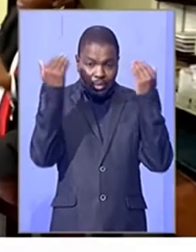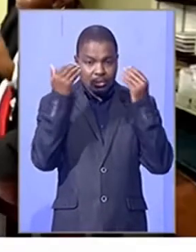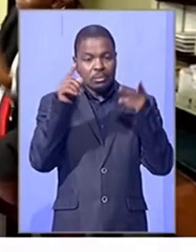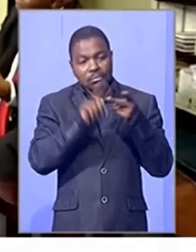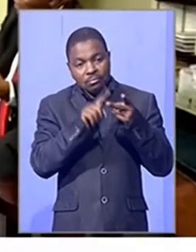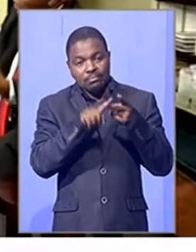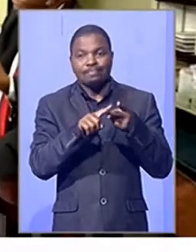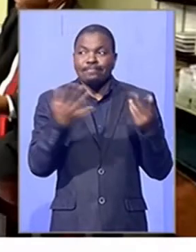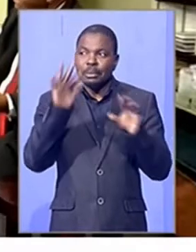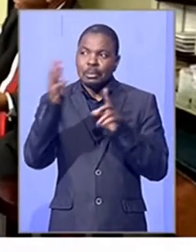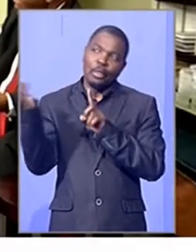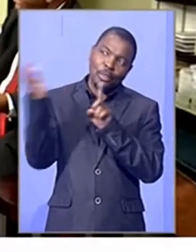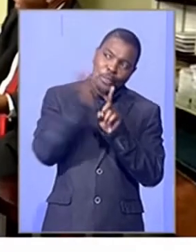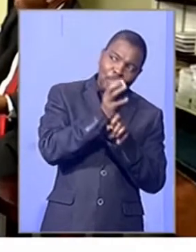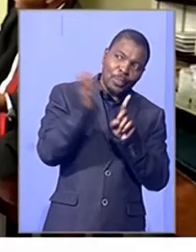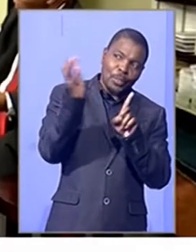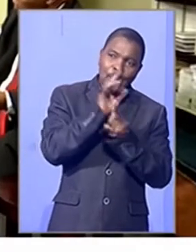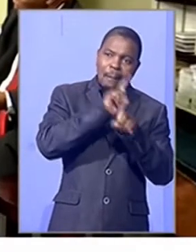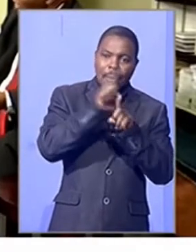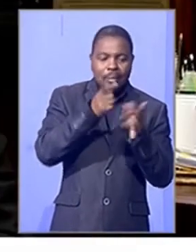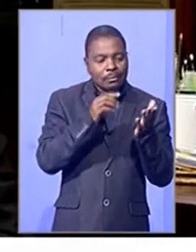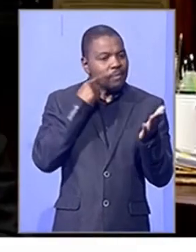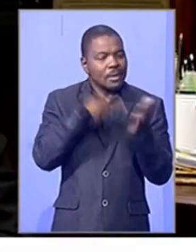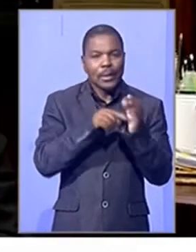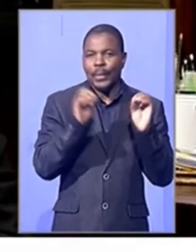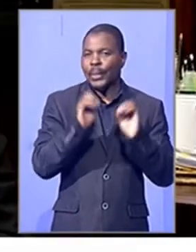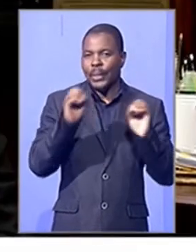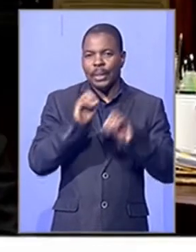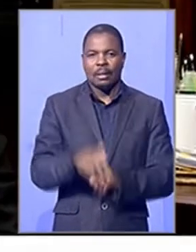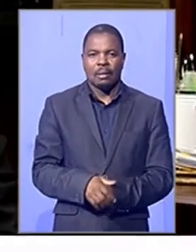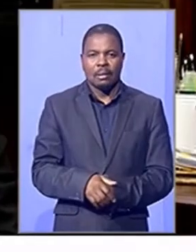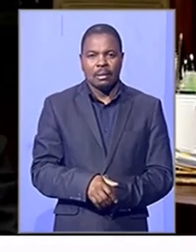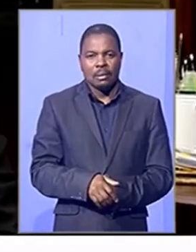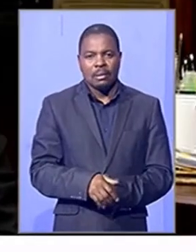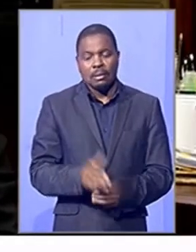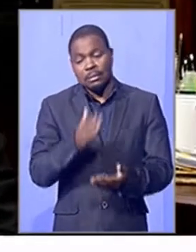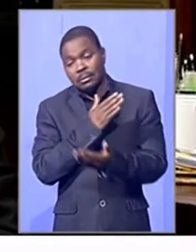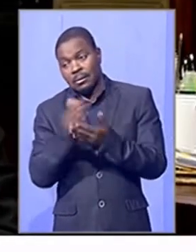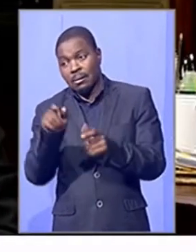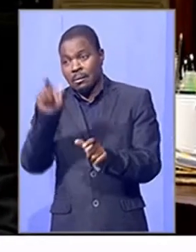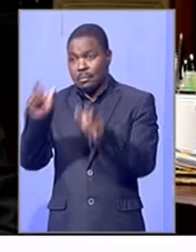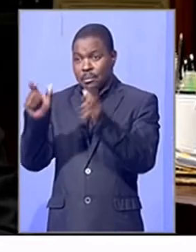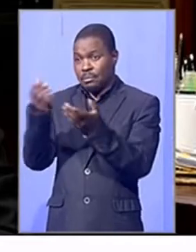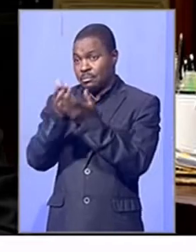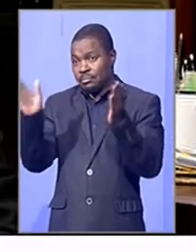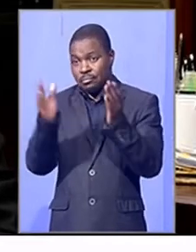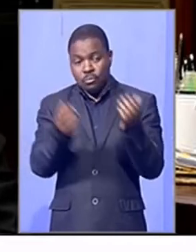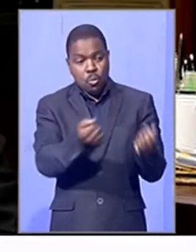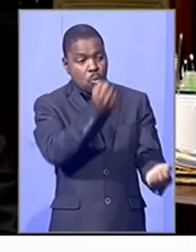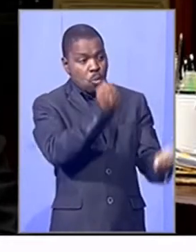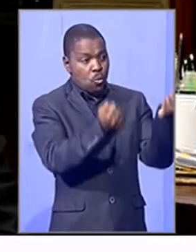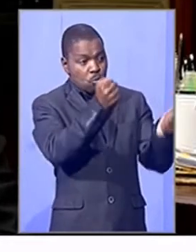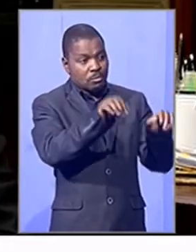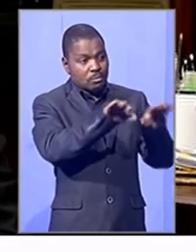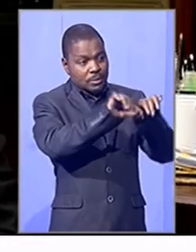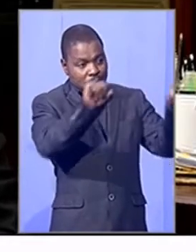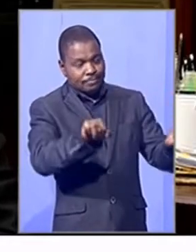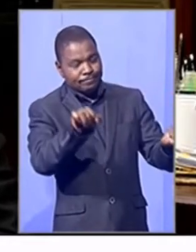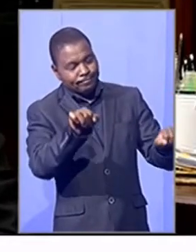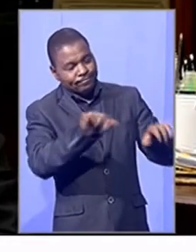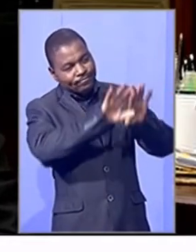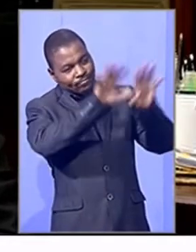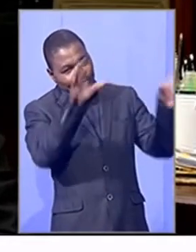tsa ditlhaselo tse tlhokang motheo. Some people accuse the judiciary in general